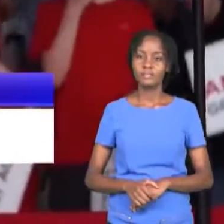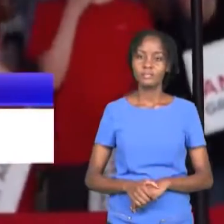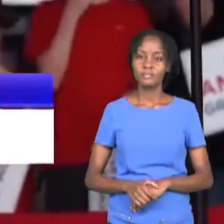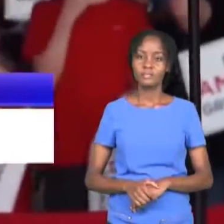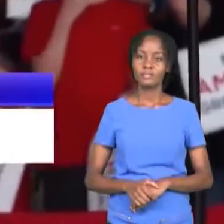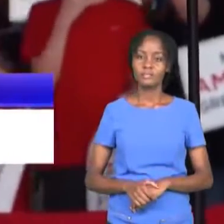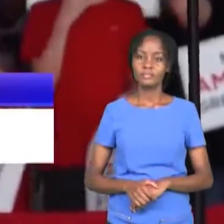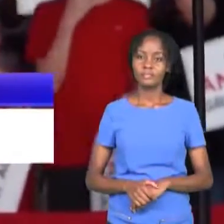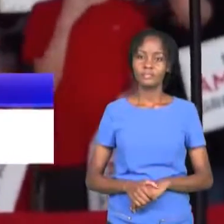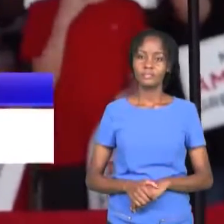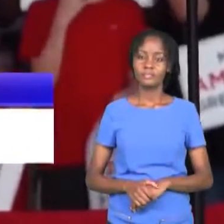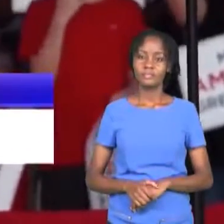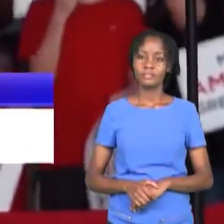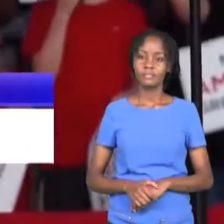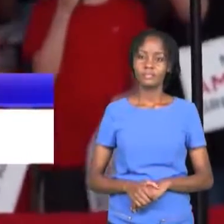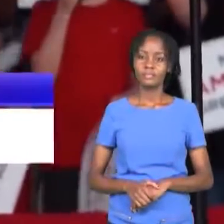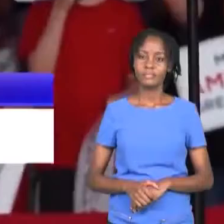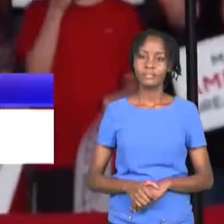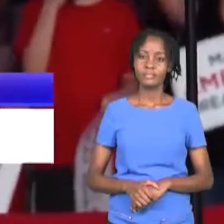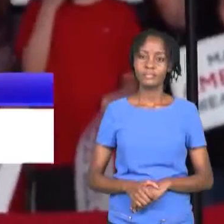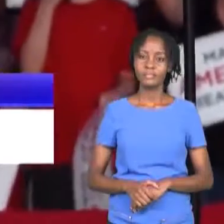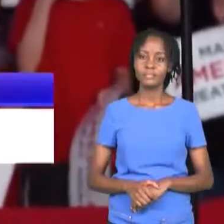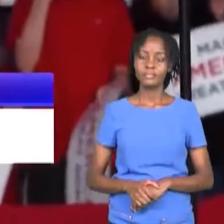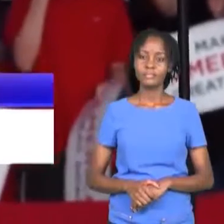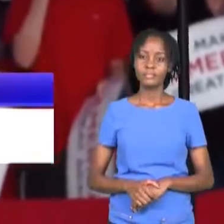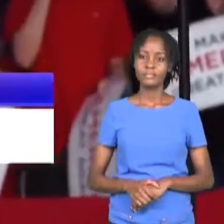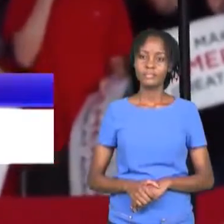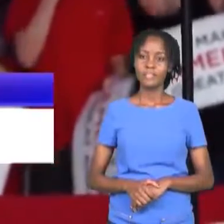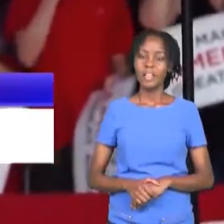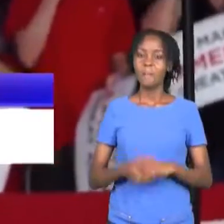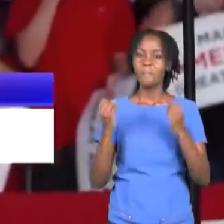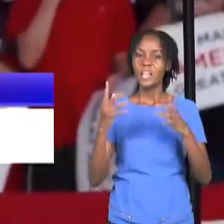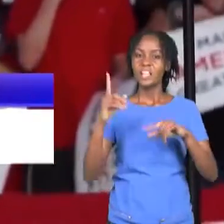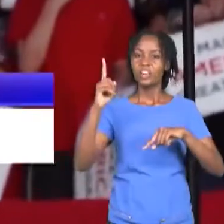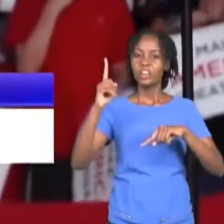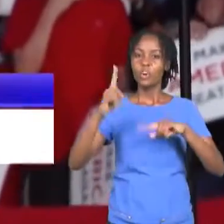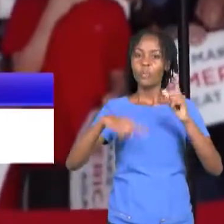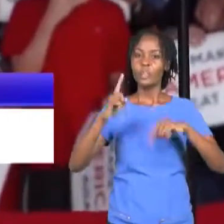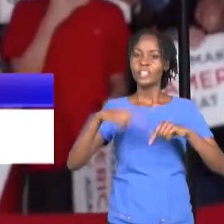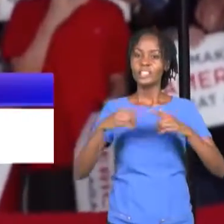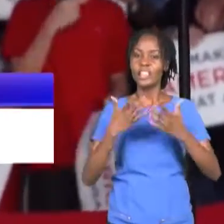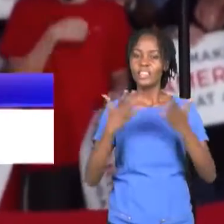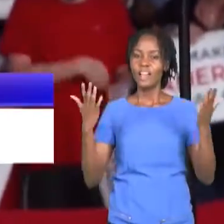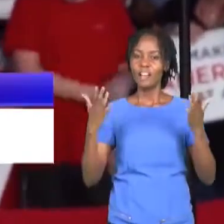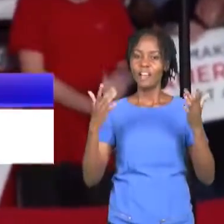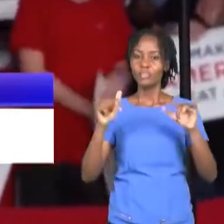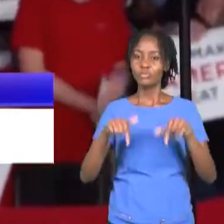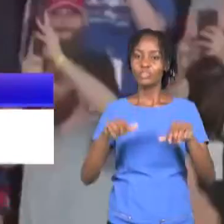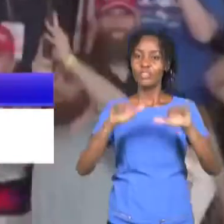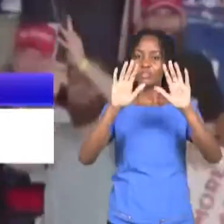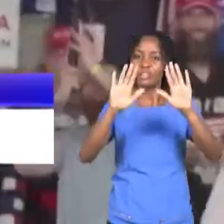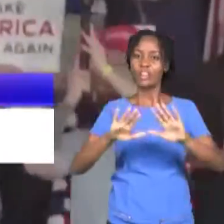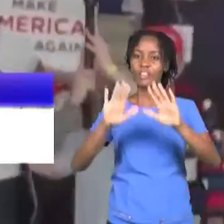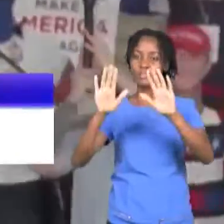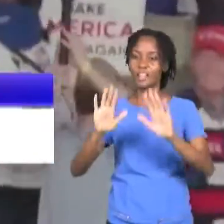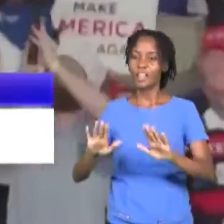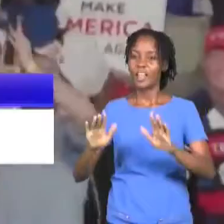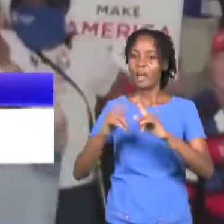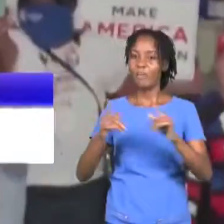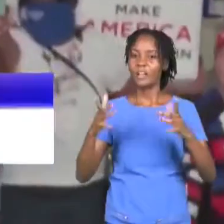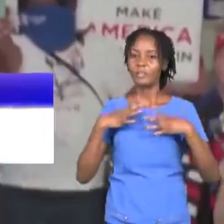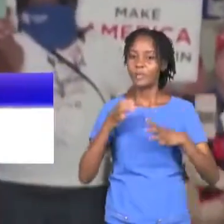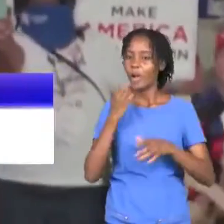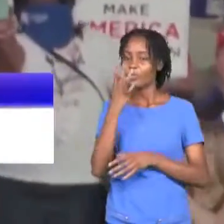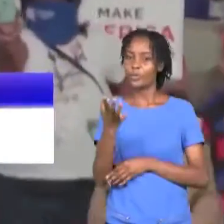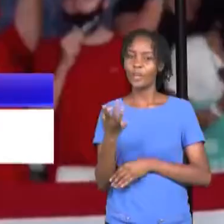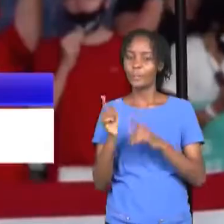people. You know, our competitor, Sleepy Joe, he had a rally today and practically nobody showed up. I don't know what's going on. We've